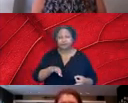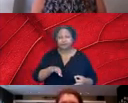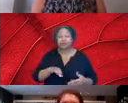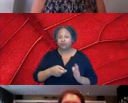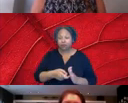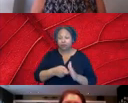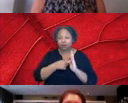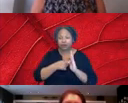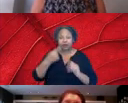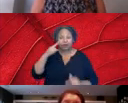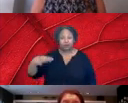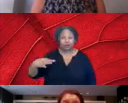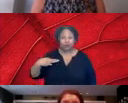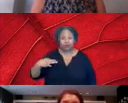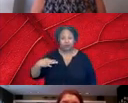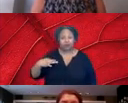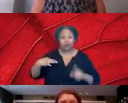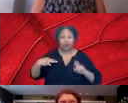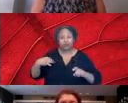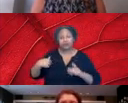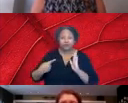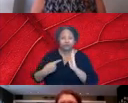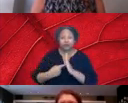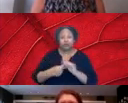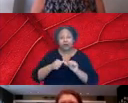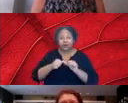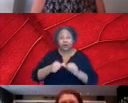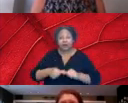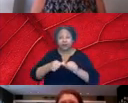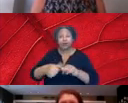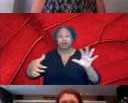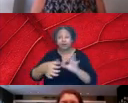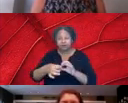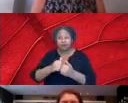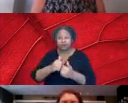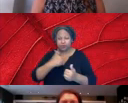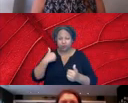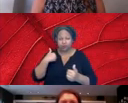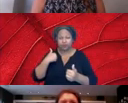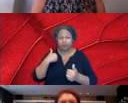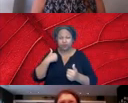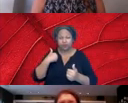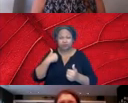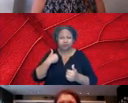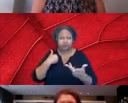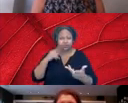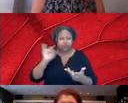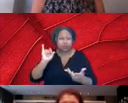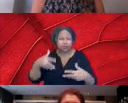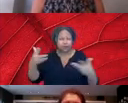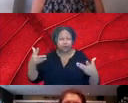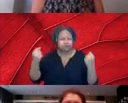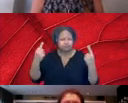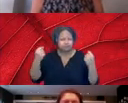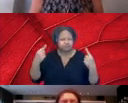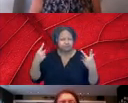eligibility criteria is must have demonstrated an ongoing association with Toronto. So you might ask, what does that